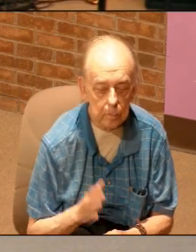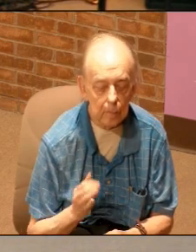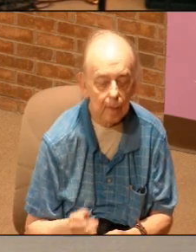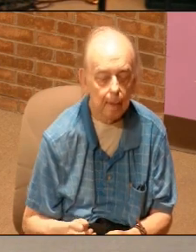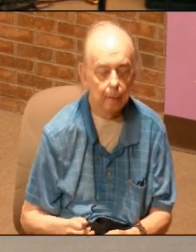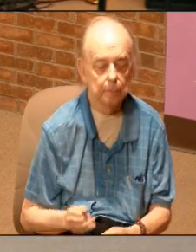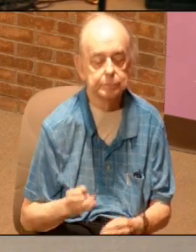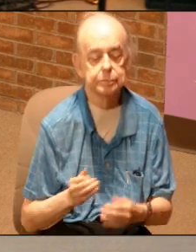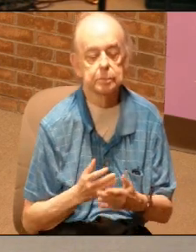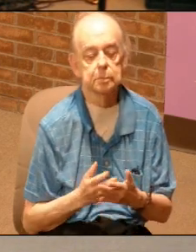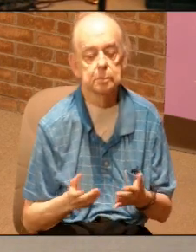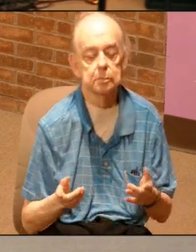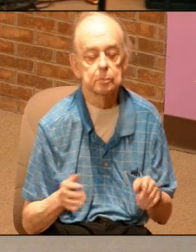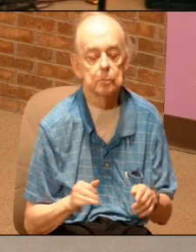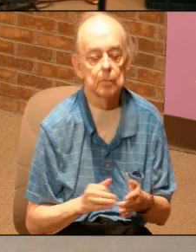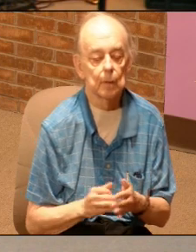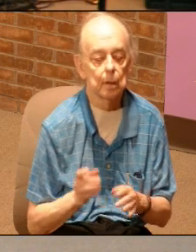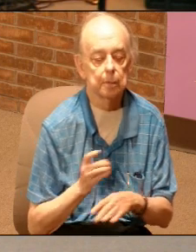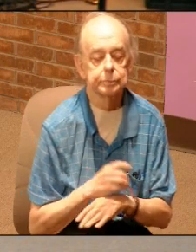Because something may have happened that day.